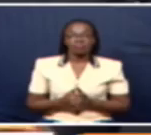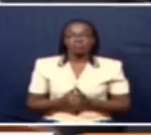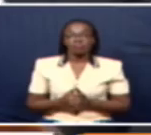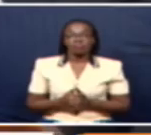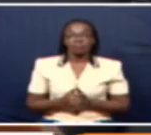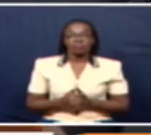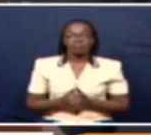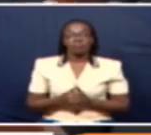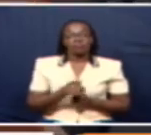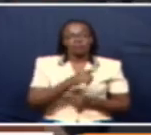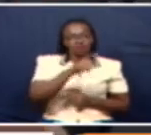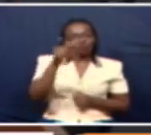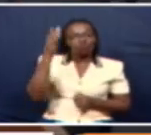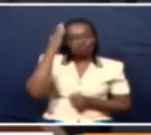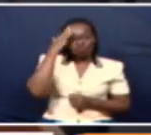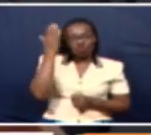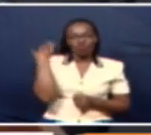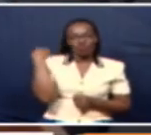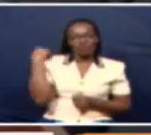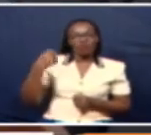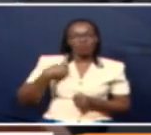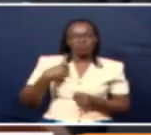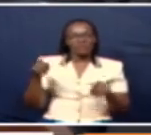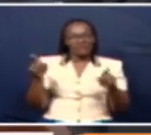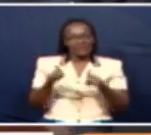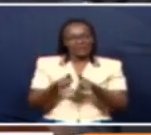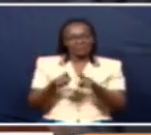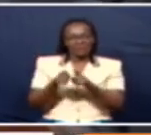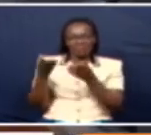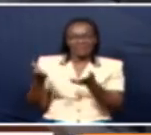as you all know, I have been here before.